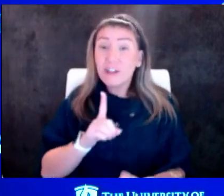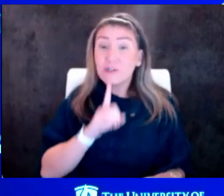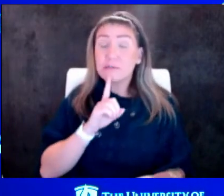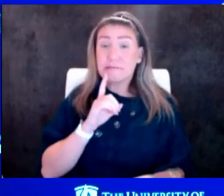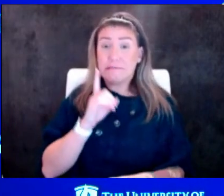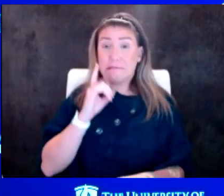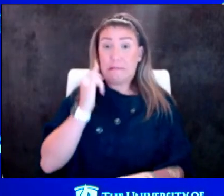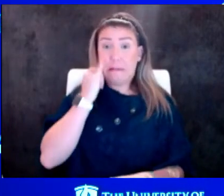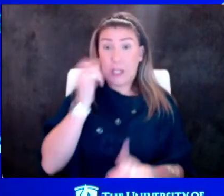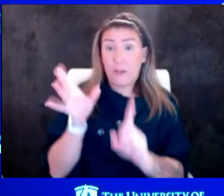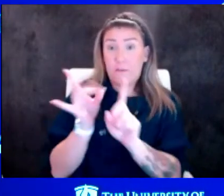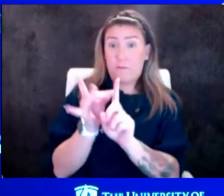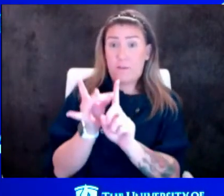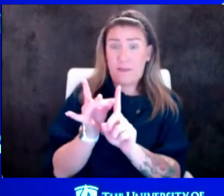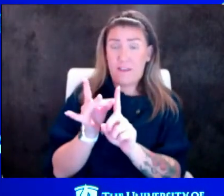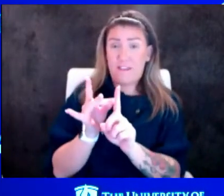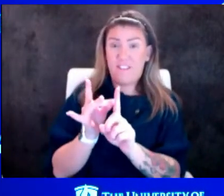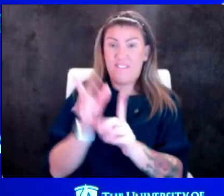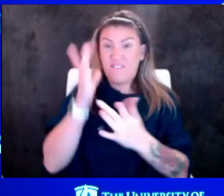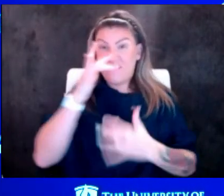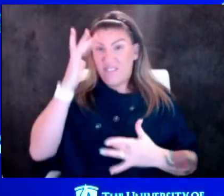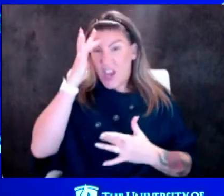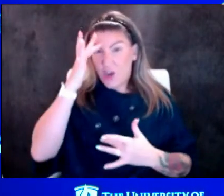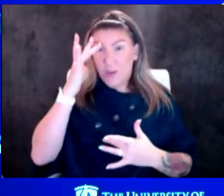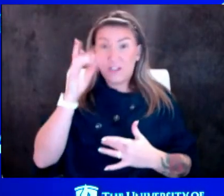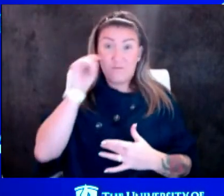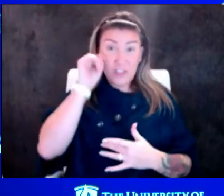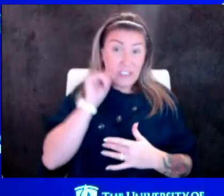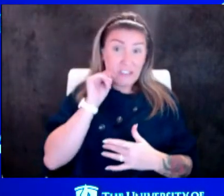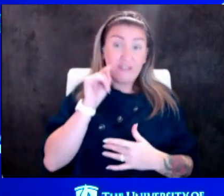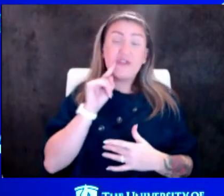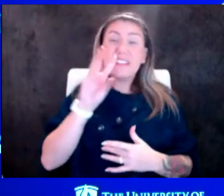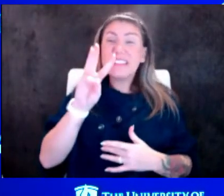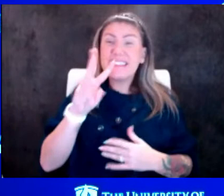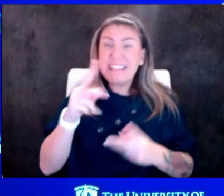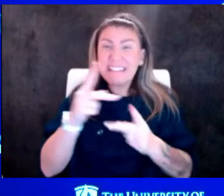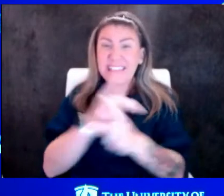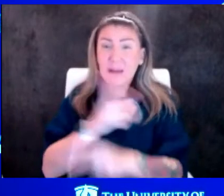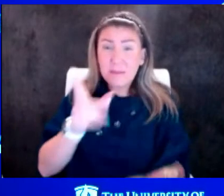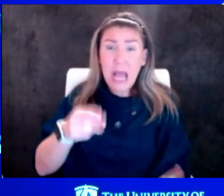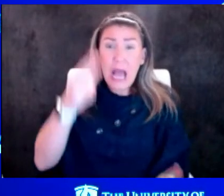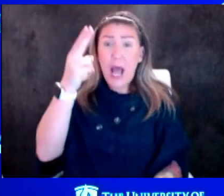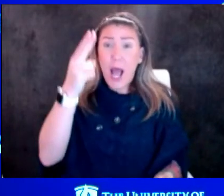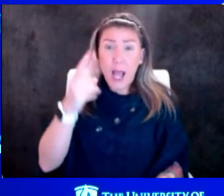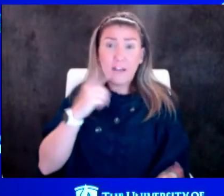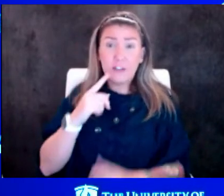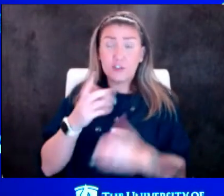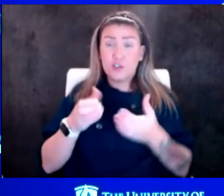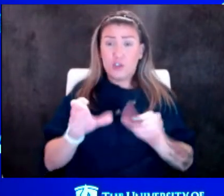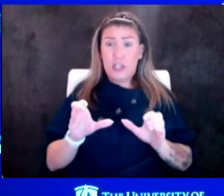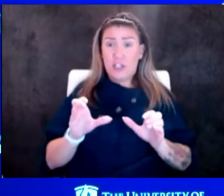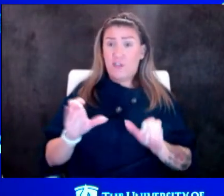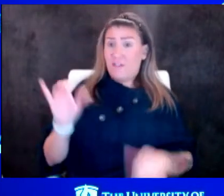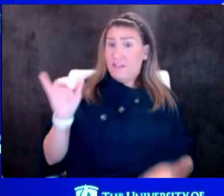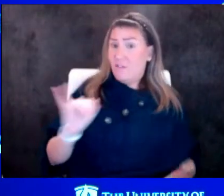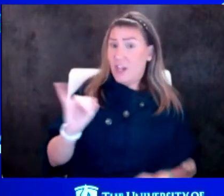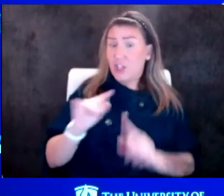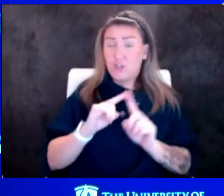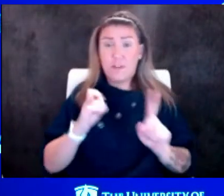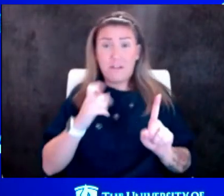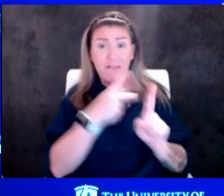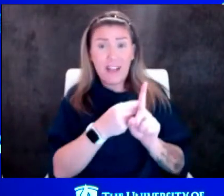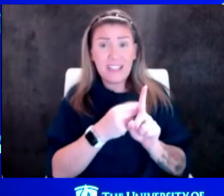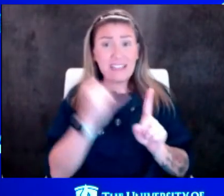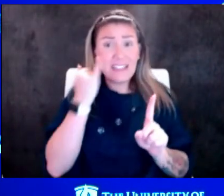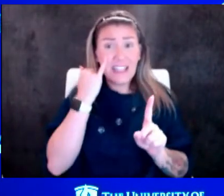those adolescent boys, they have a 6 times higher chance of getting myocarditis from the infection than they do the vaccine. If you're an adolescent